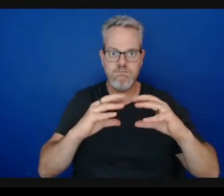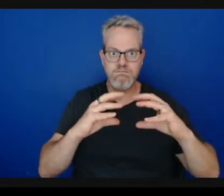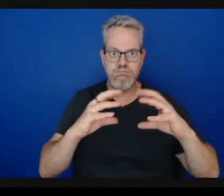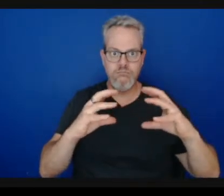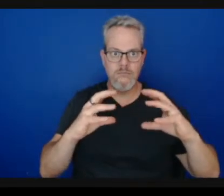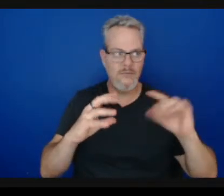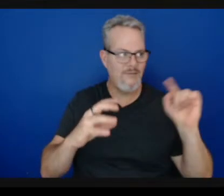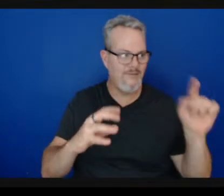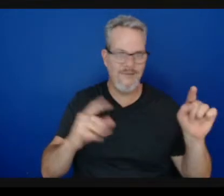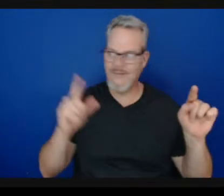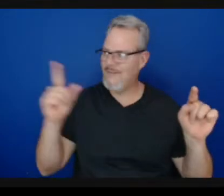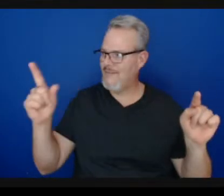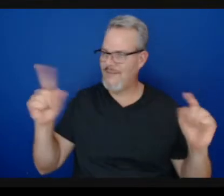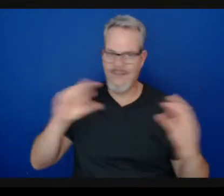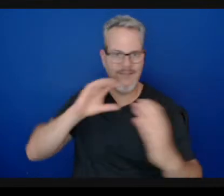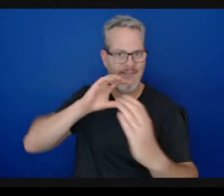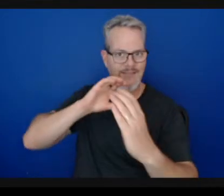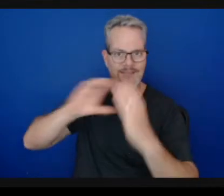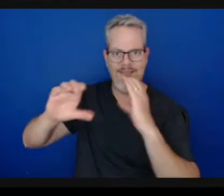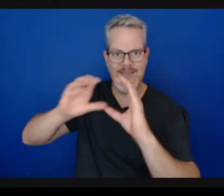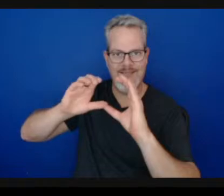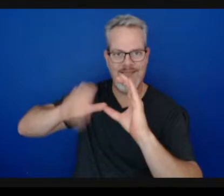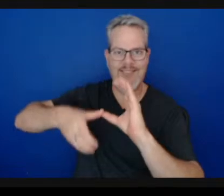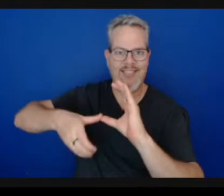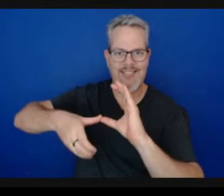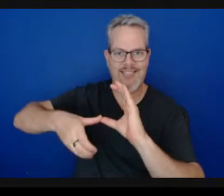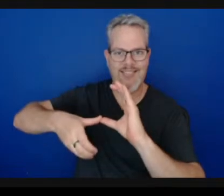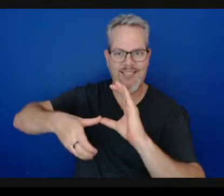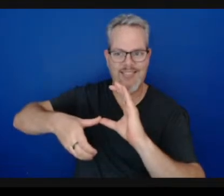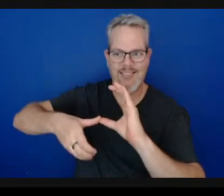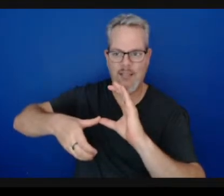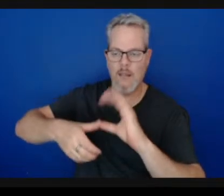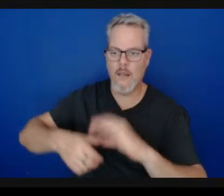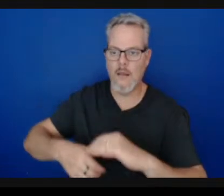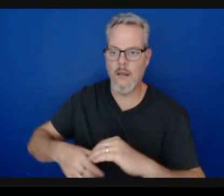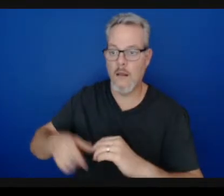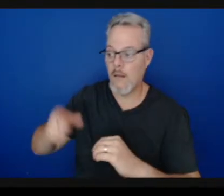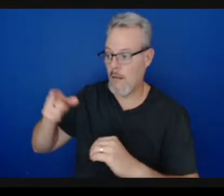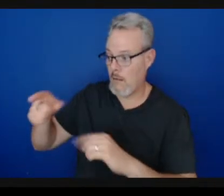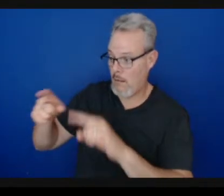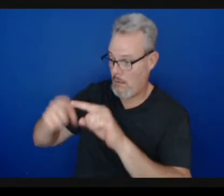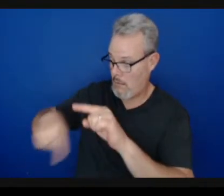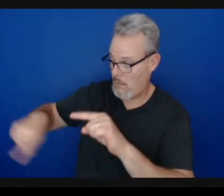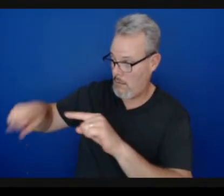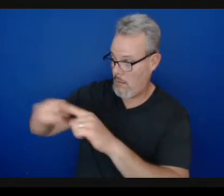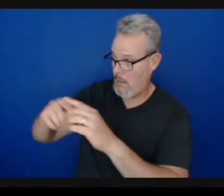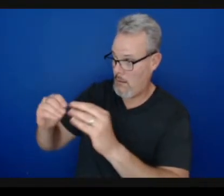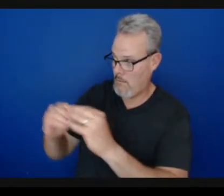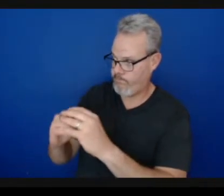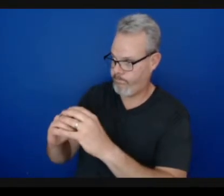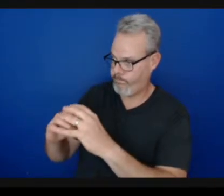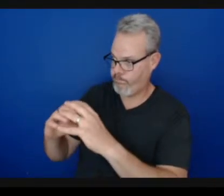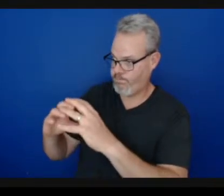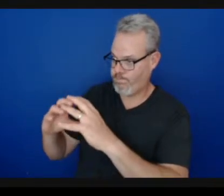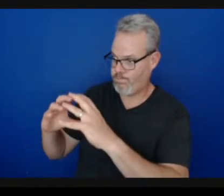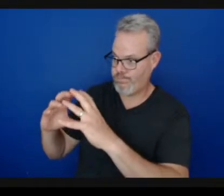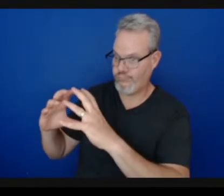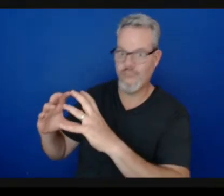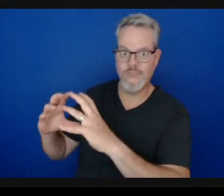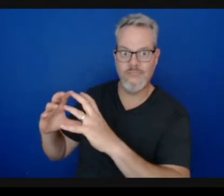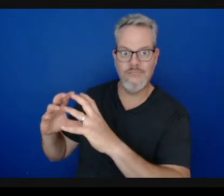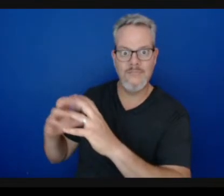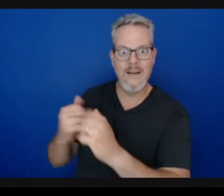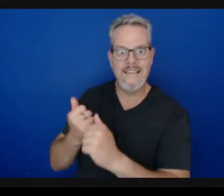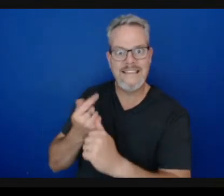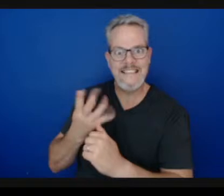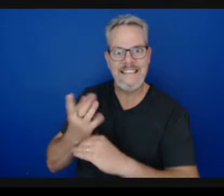communicating with this lower east rift. So it was inflating, the crack opens up, and after several days, we start to see the